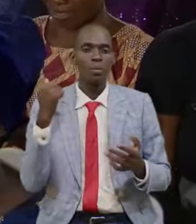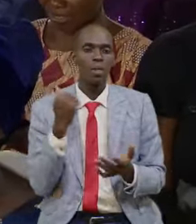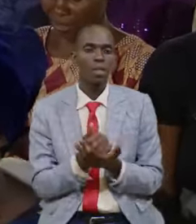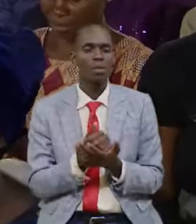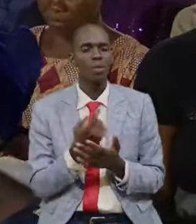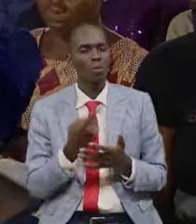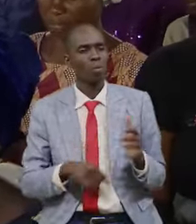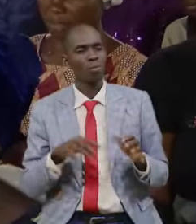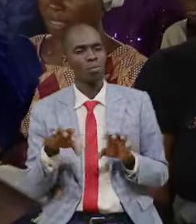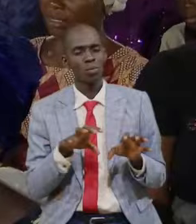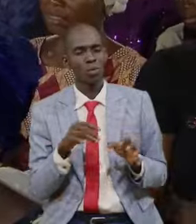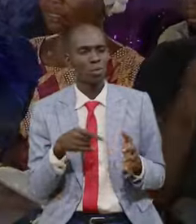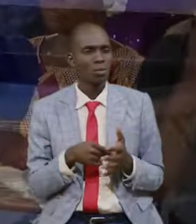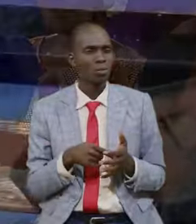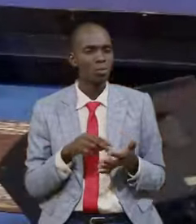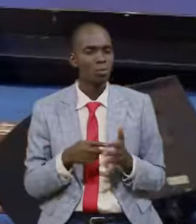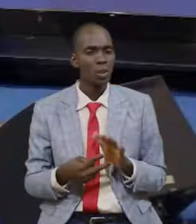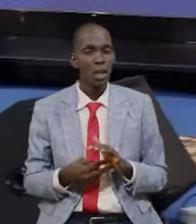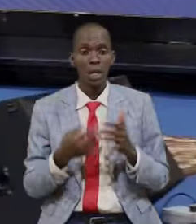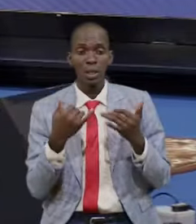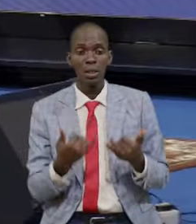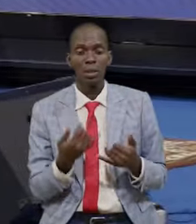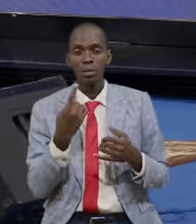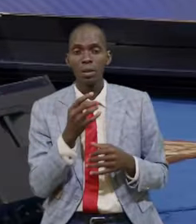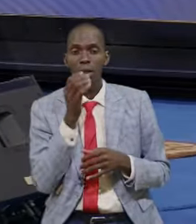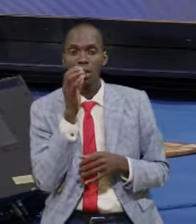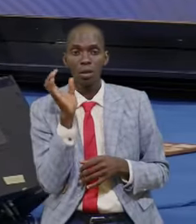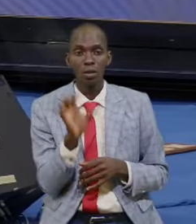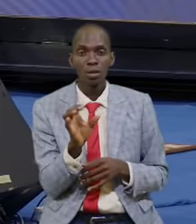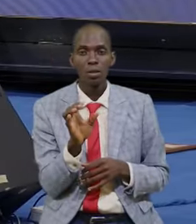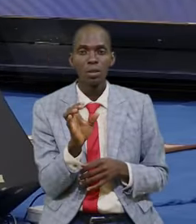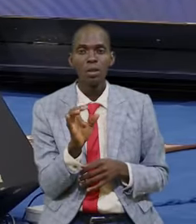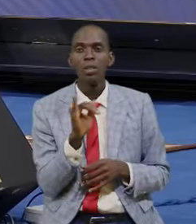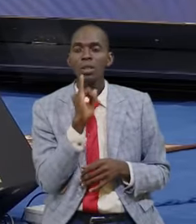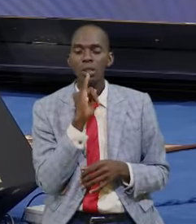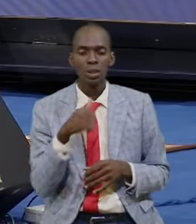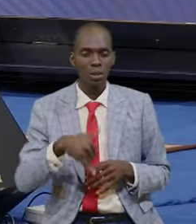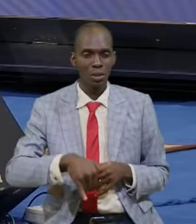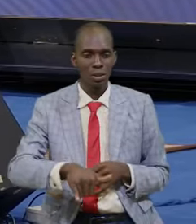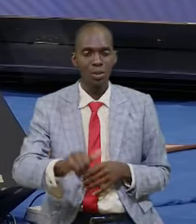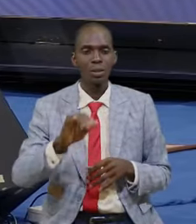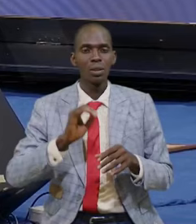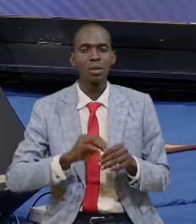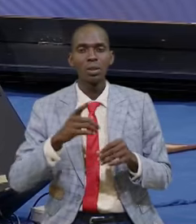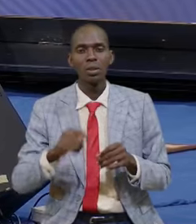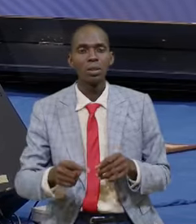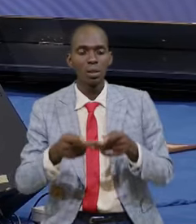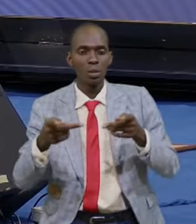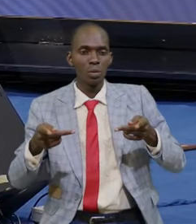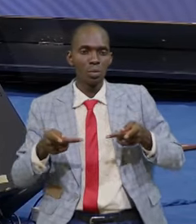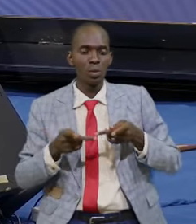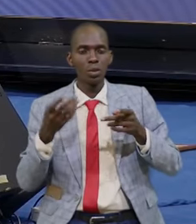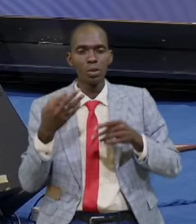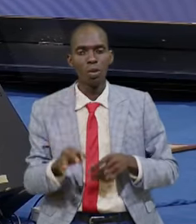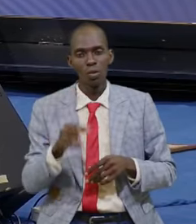mean? Now the curse is still in the territory of Satan